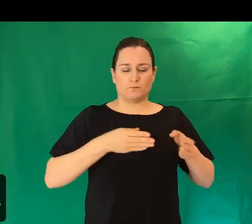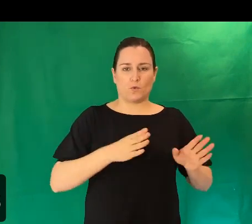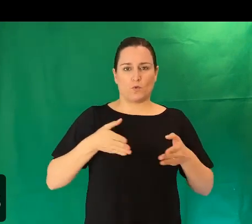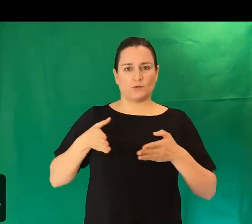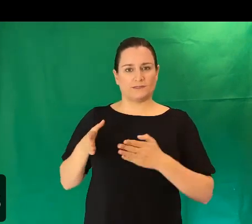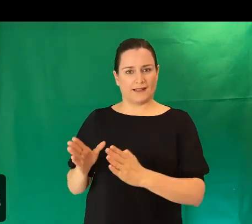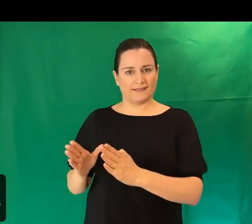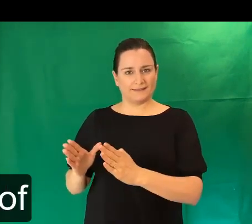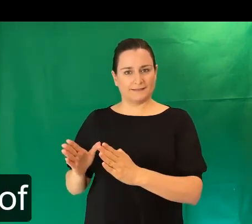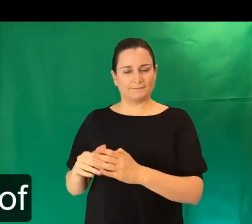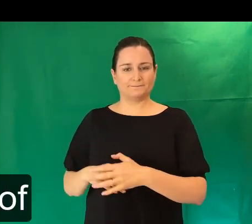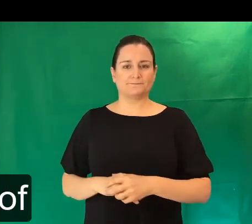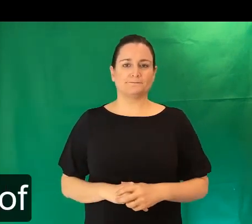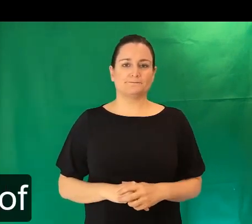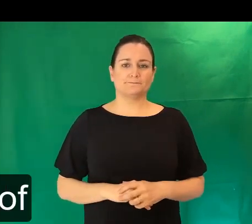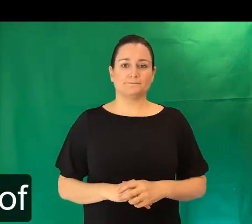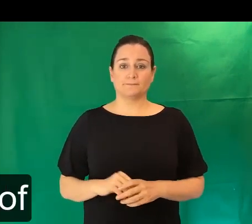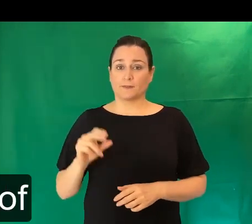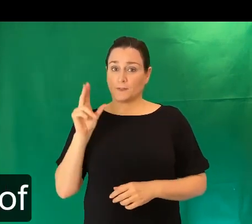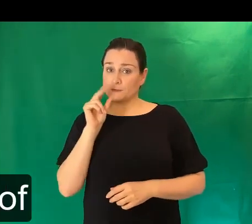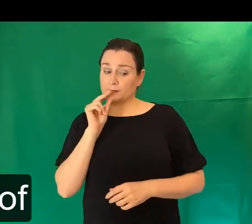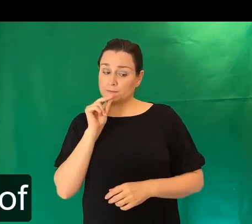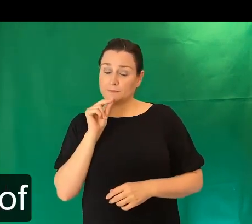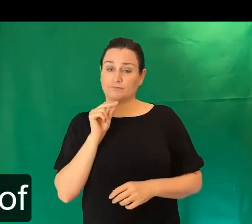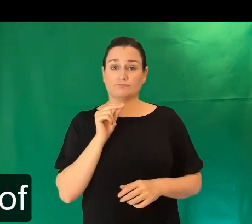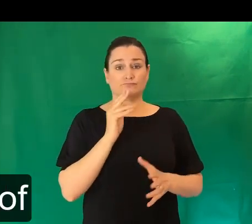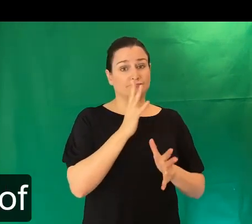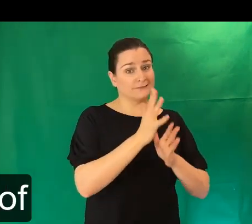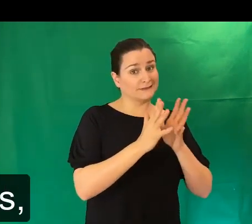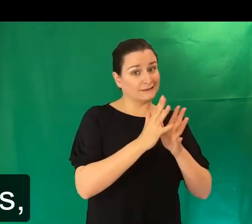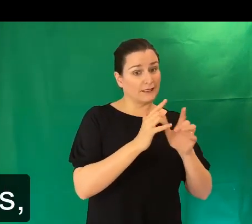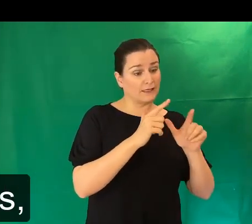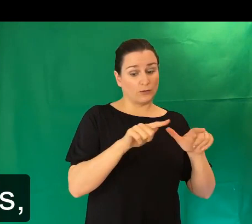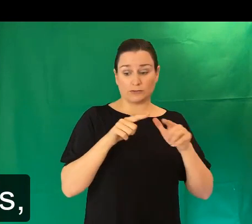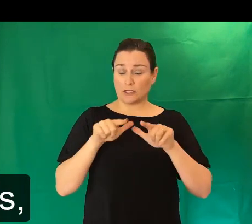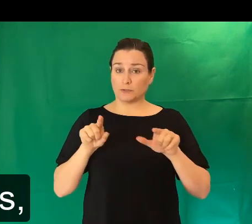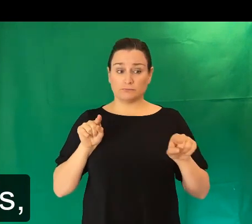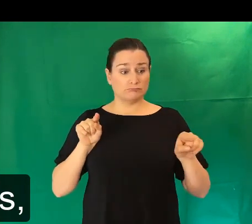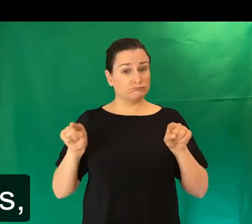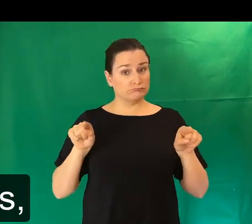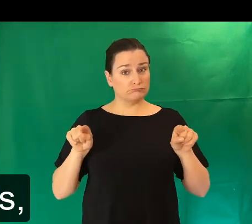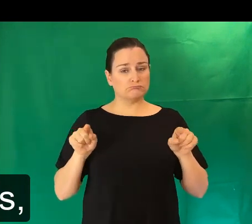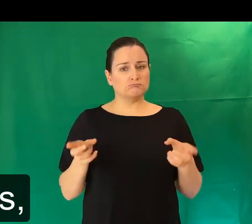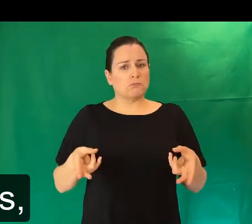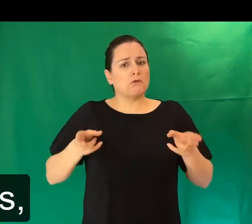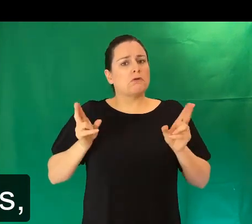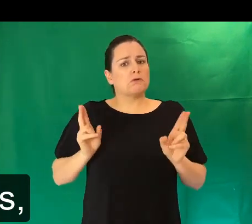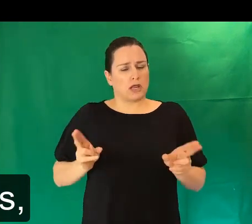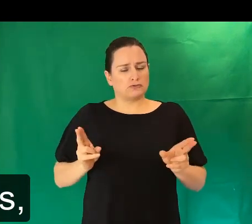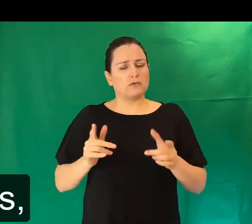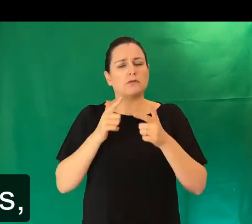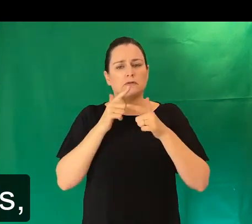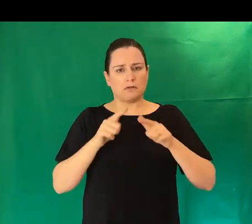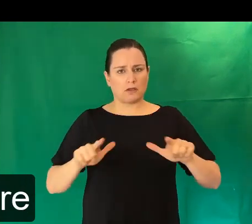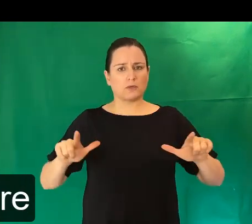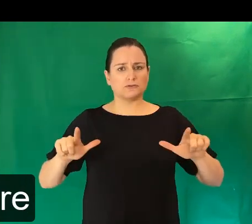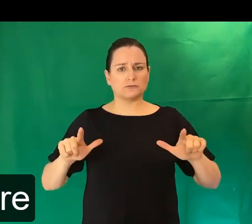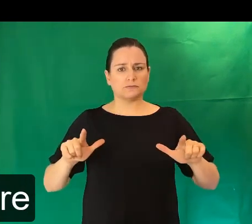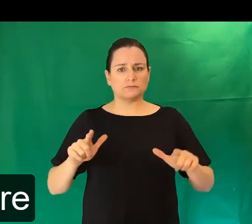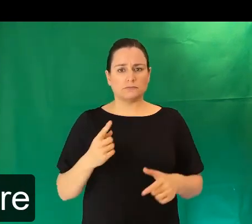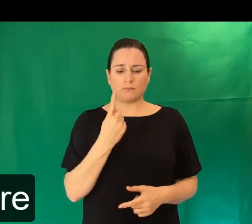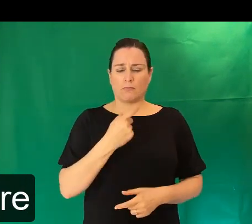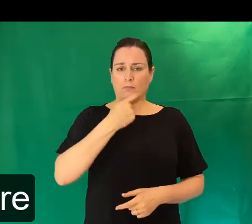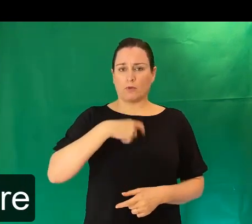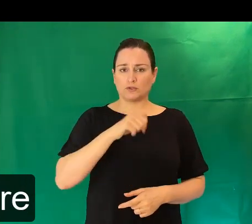what is true for spoken and sign languages, of course, they are all natural languages. They've